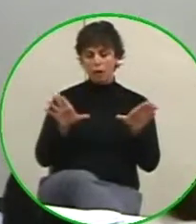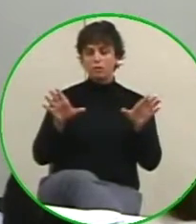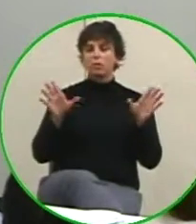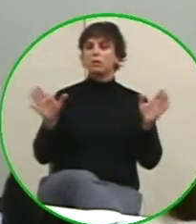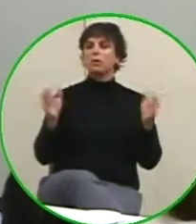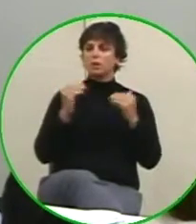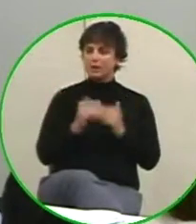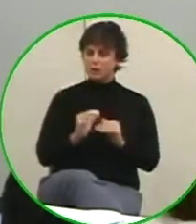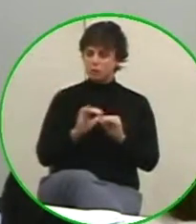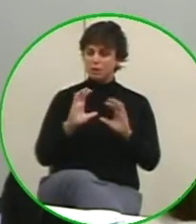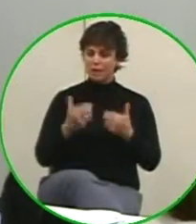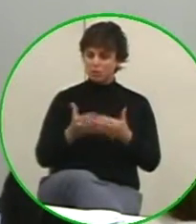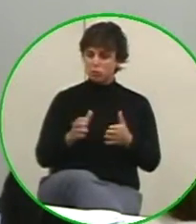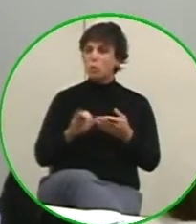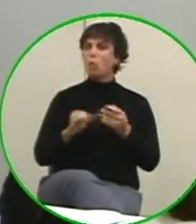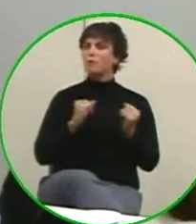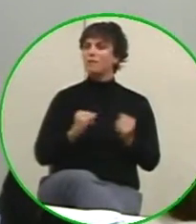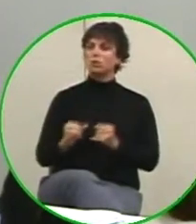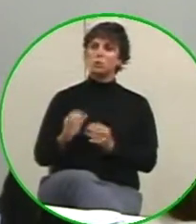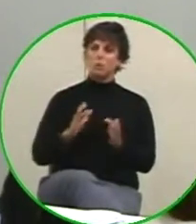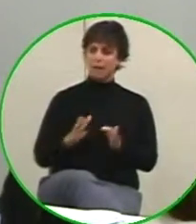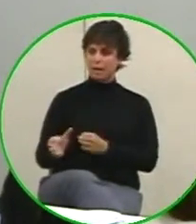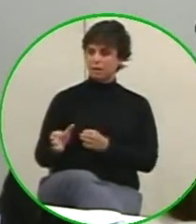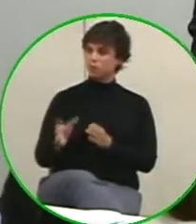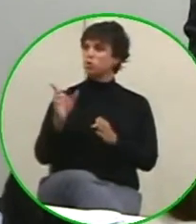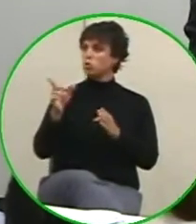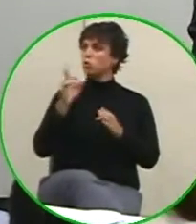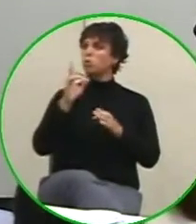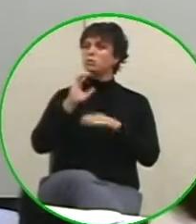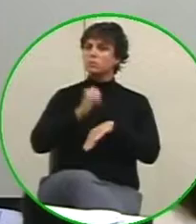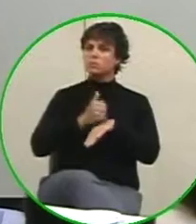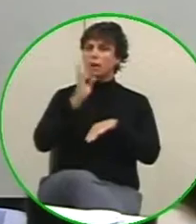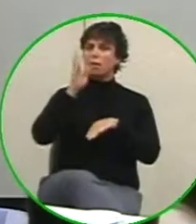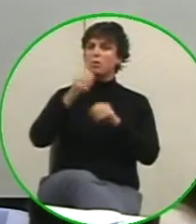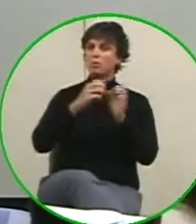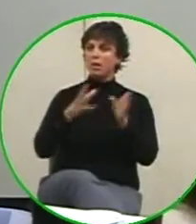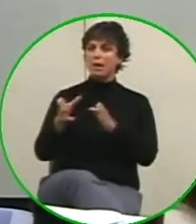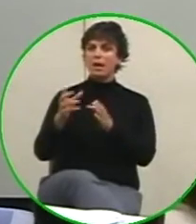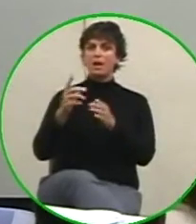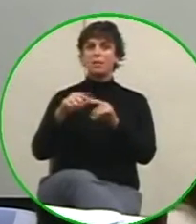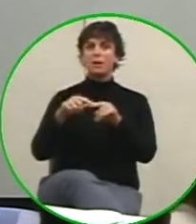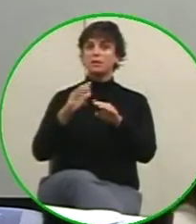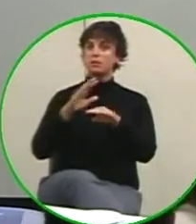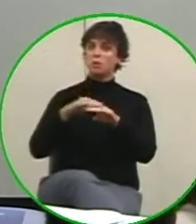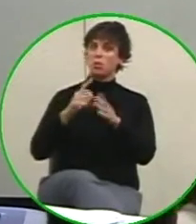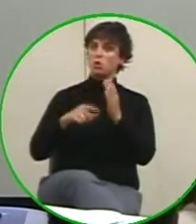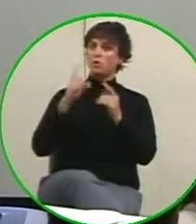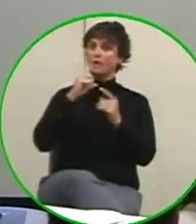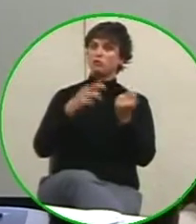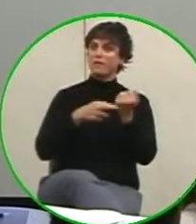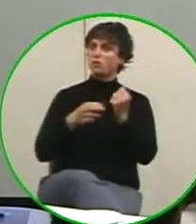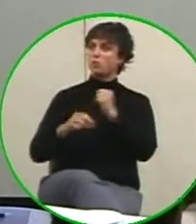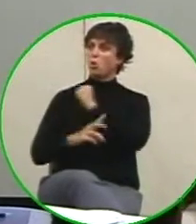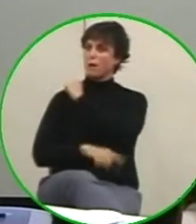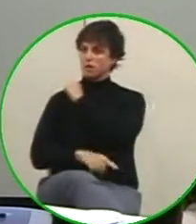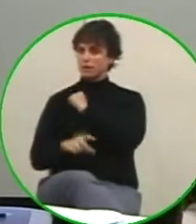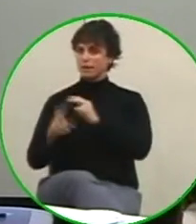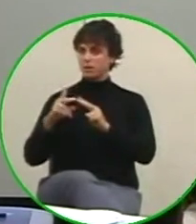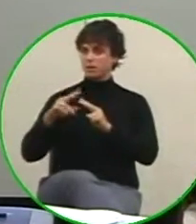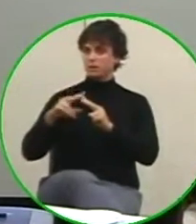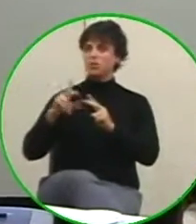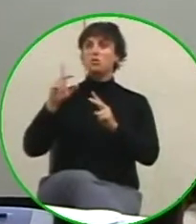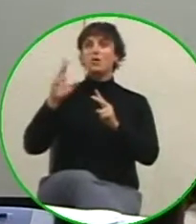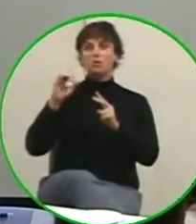individual student plans, based on what you think is a reinforcer or punisher. You have to know that you can